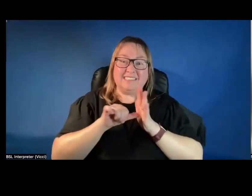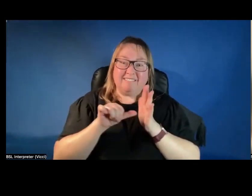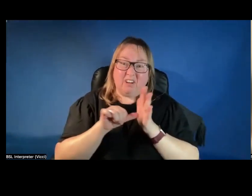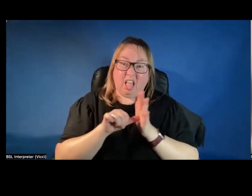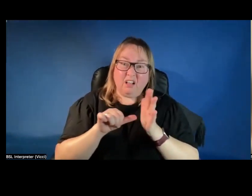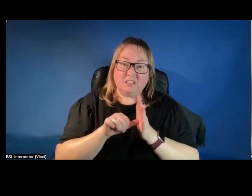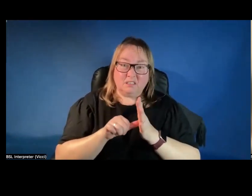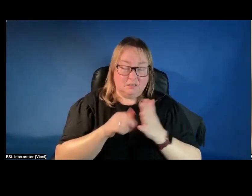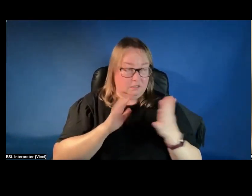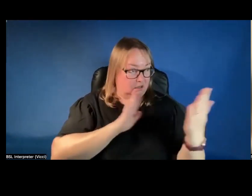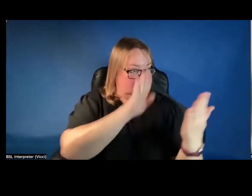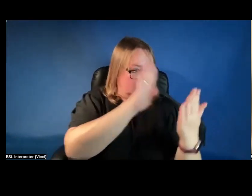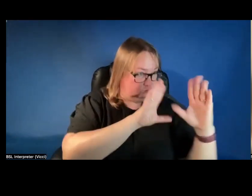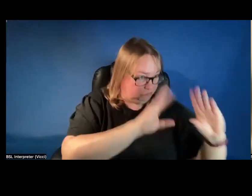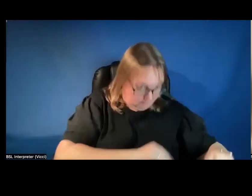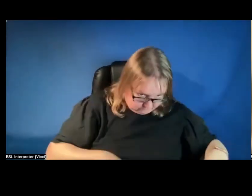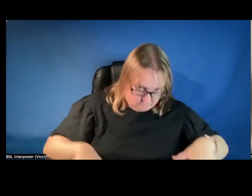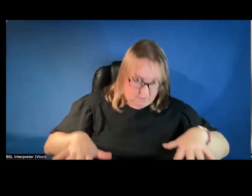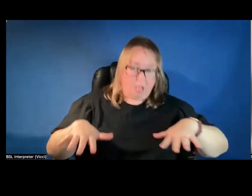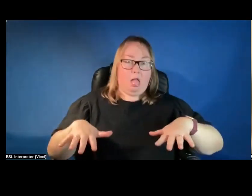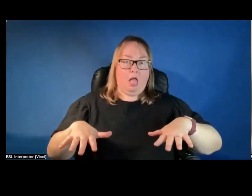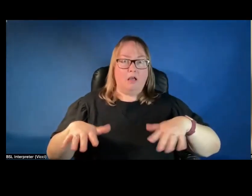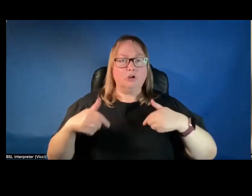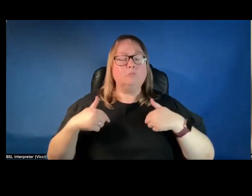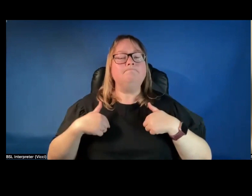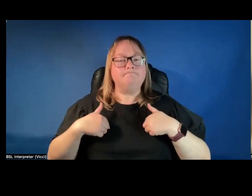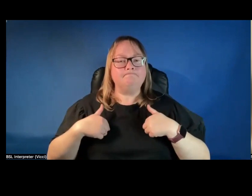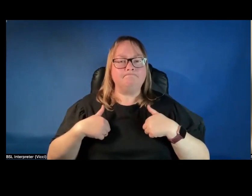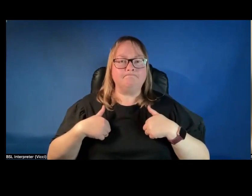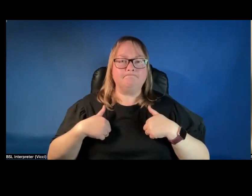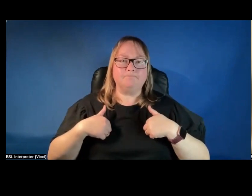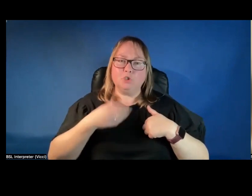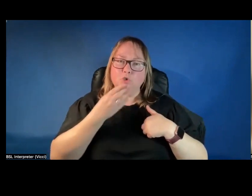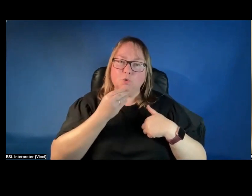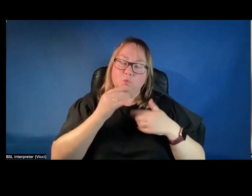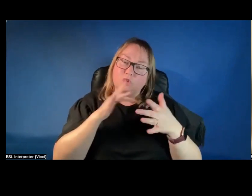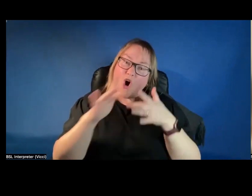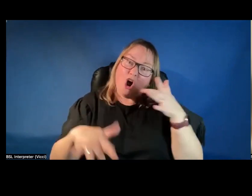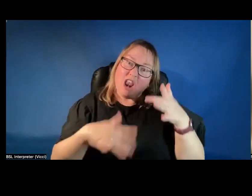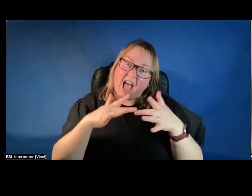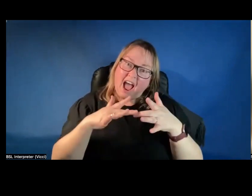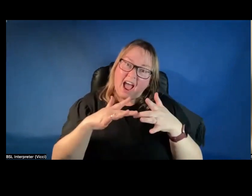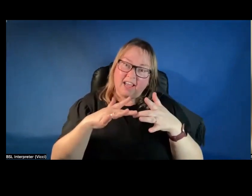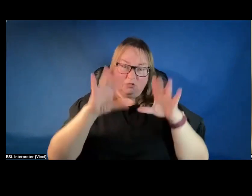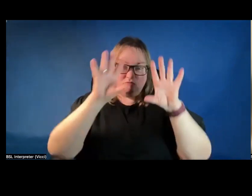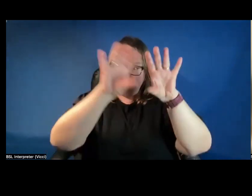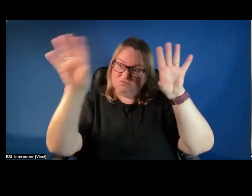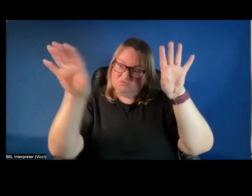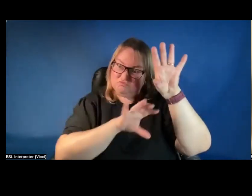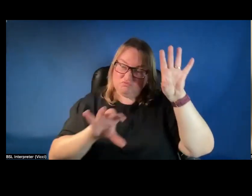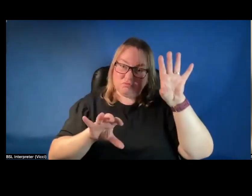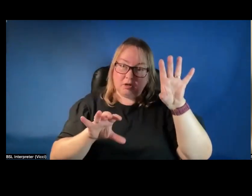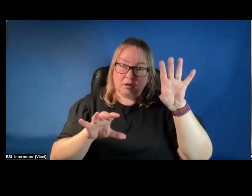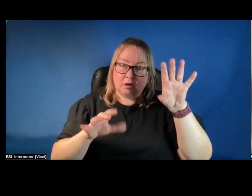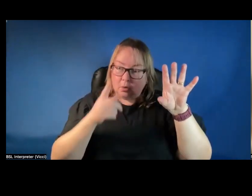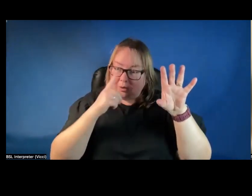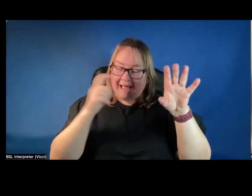And we just wanted to have this space to come together to